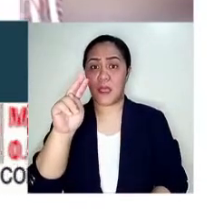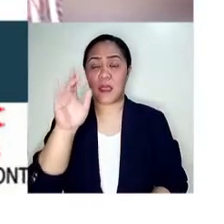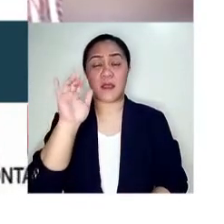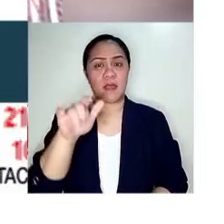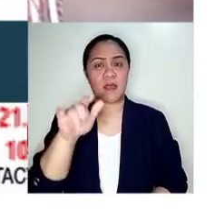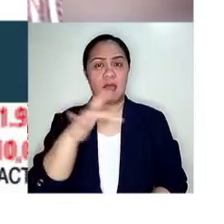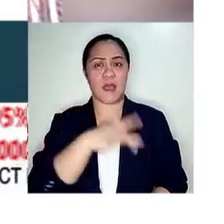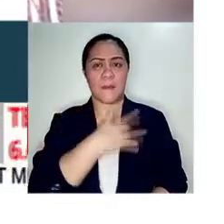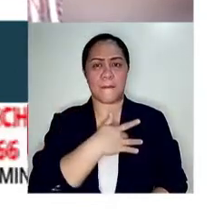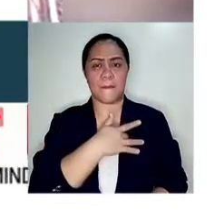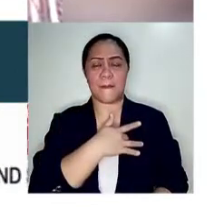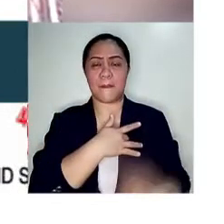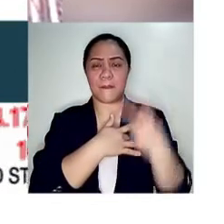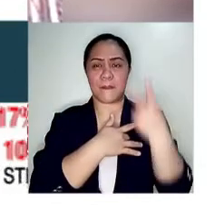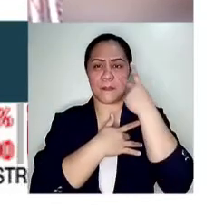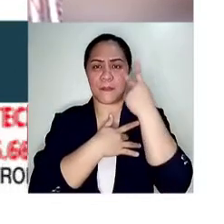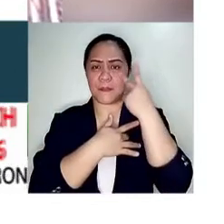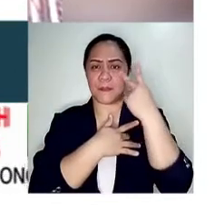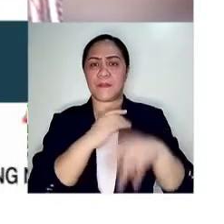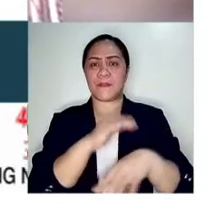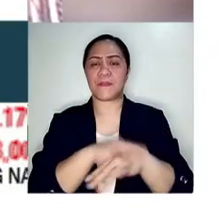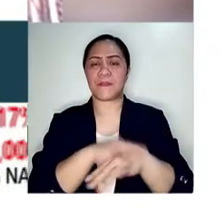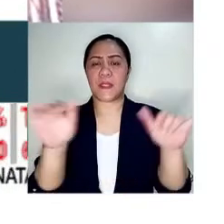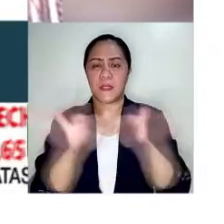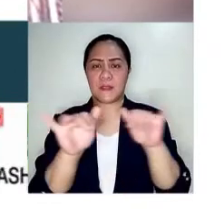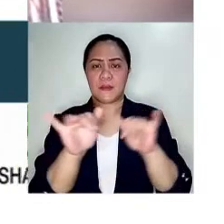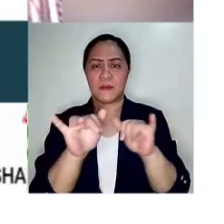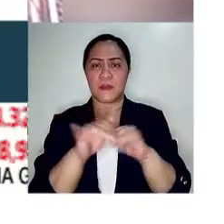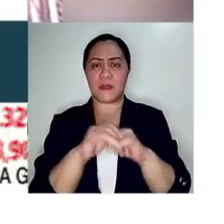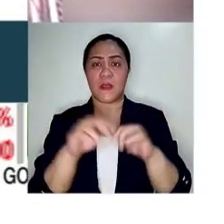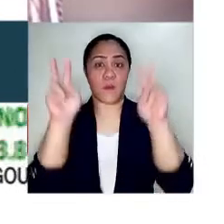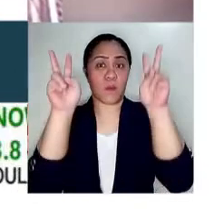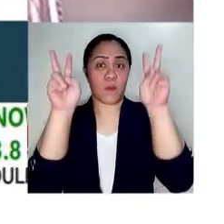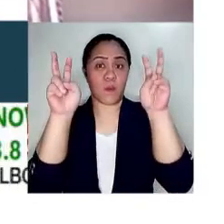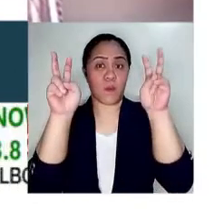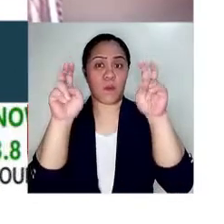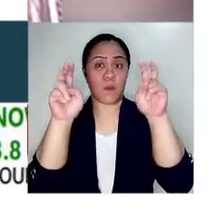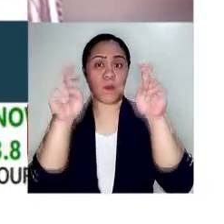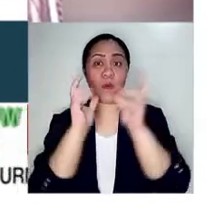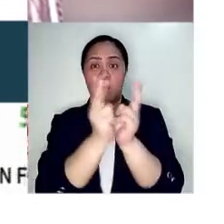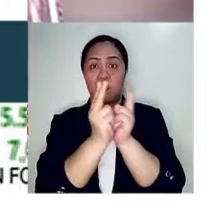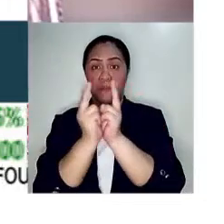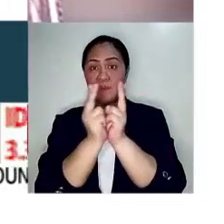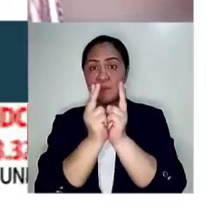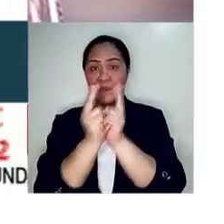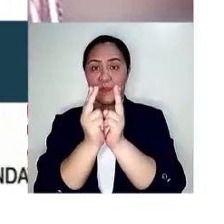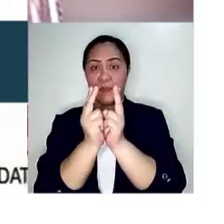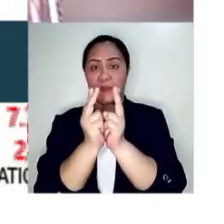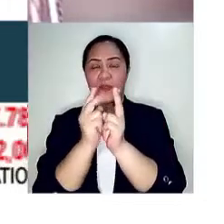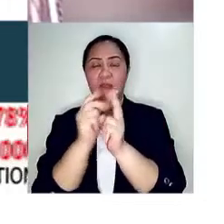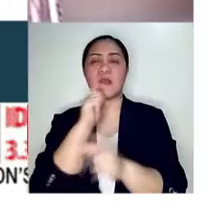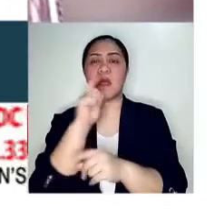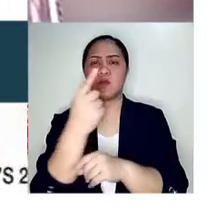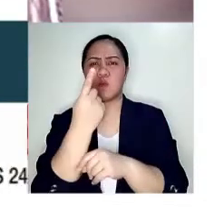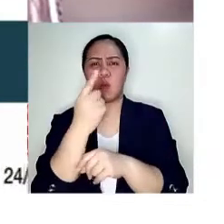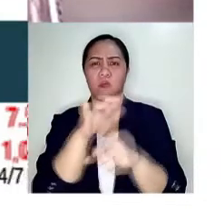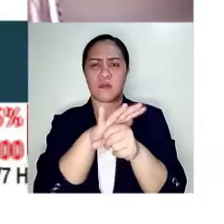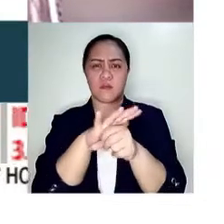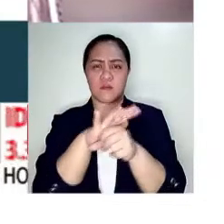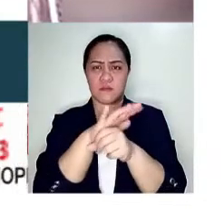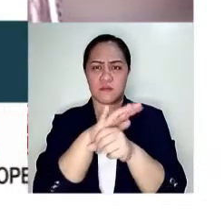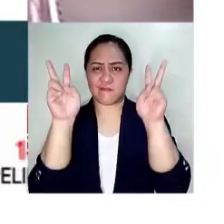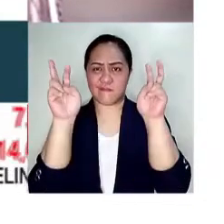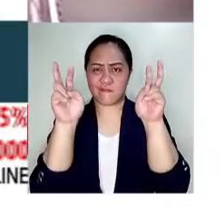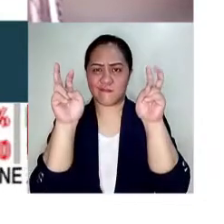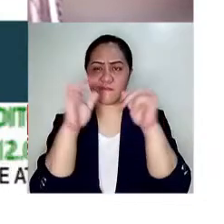reflected in the inaugural address, right, is the issue of unity. And unity is not just a domestic issue. To a large extent, you might actually say